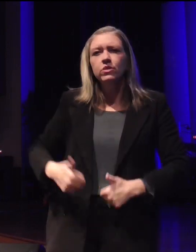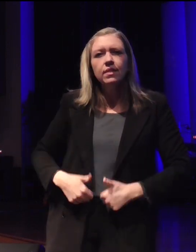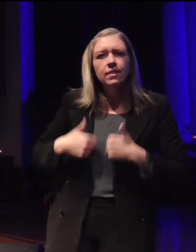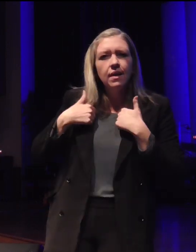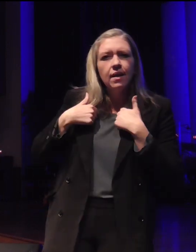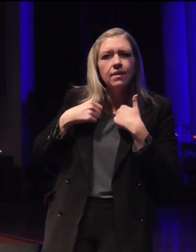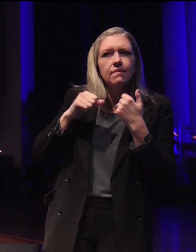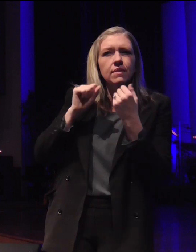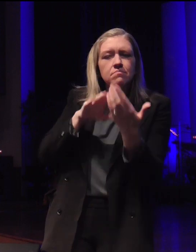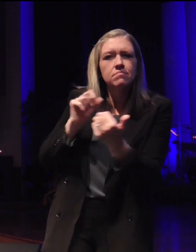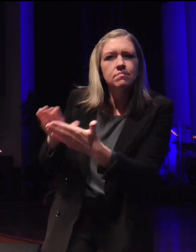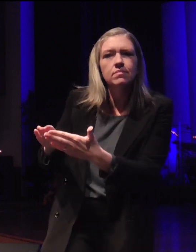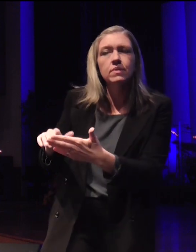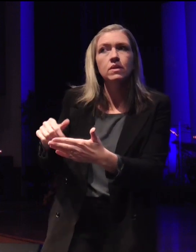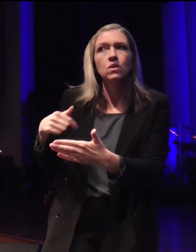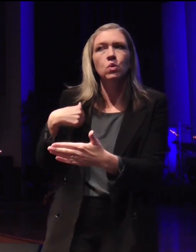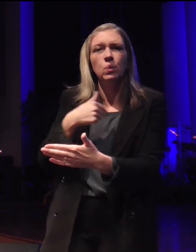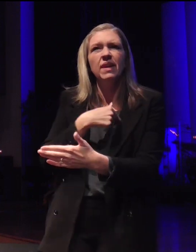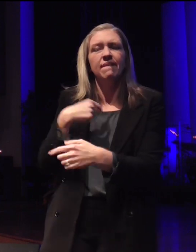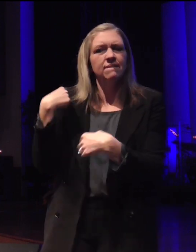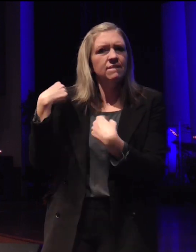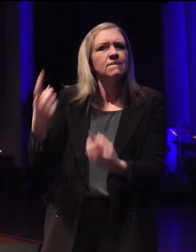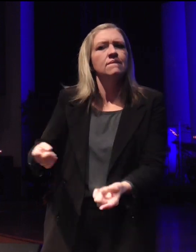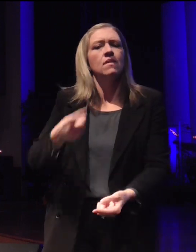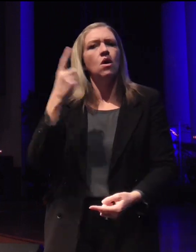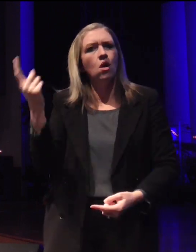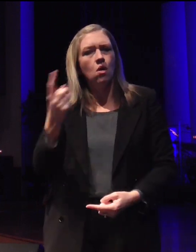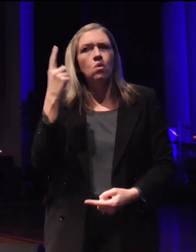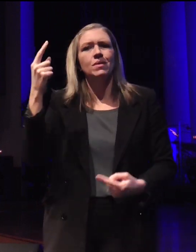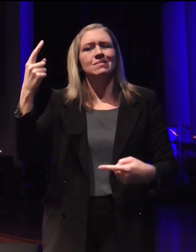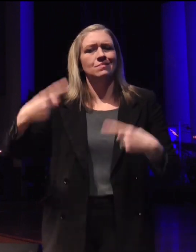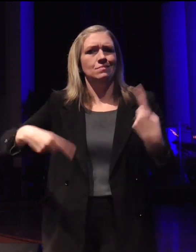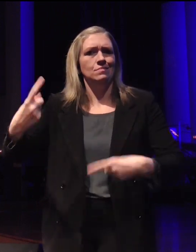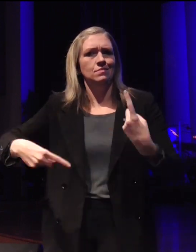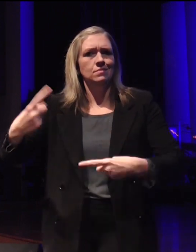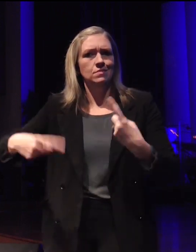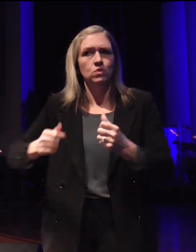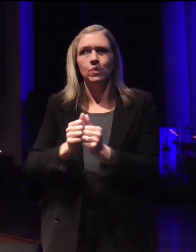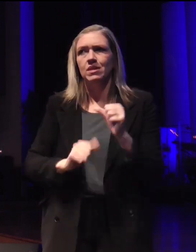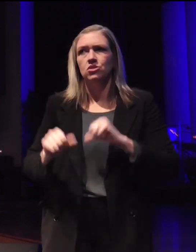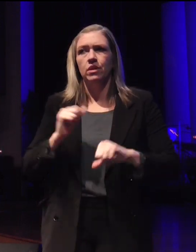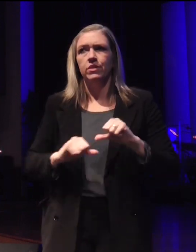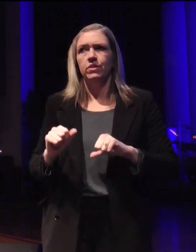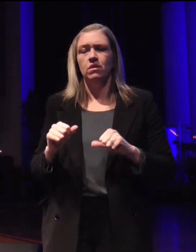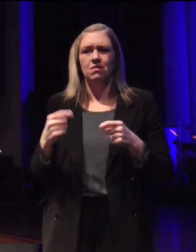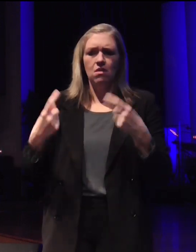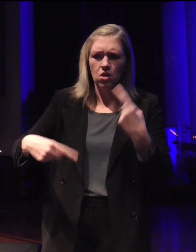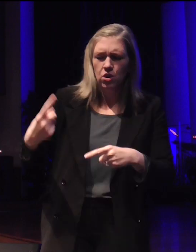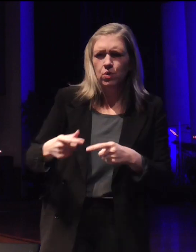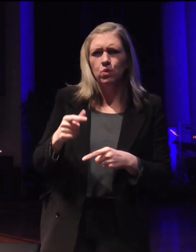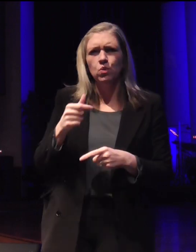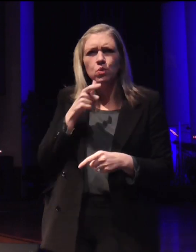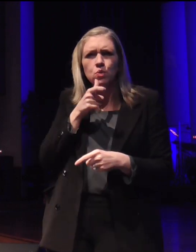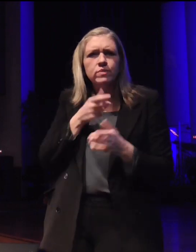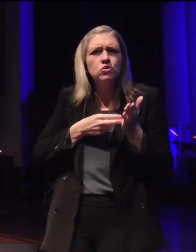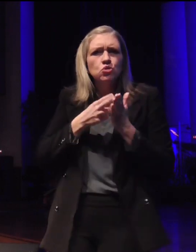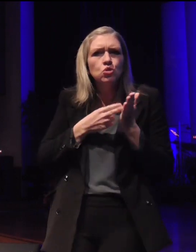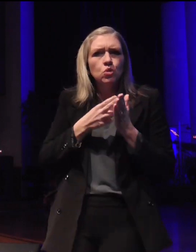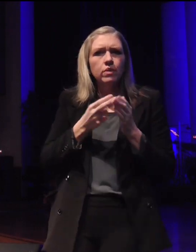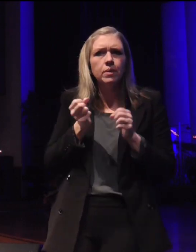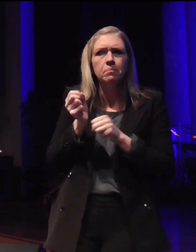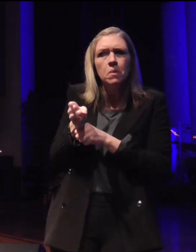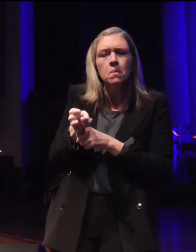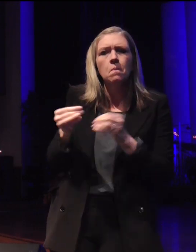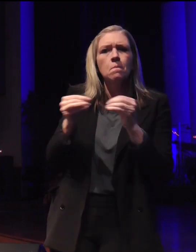have been arguing with each other. We've been arguing about whose truth is more true, whose